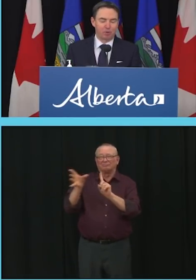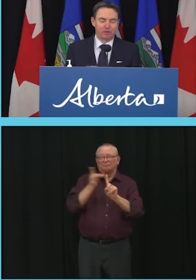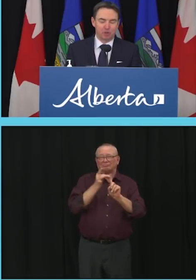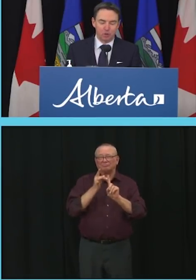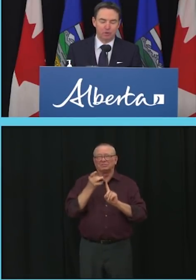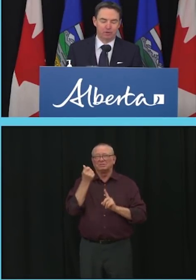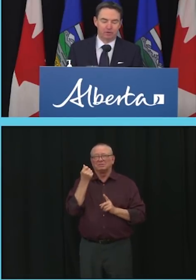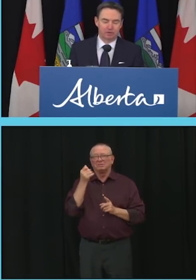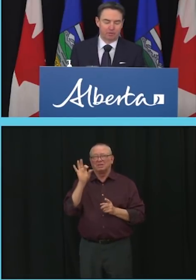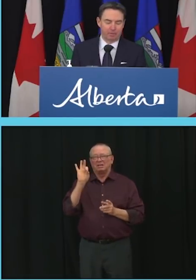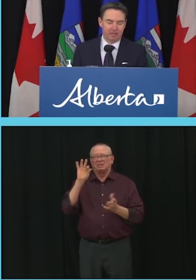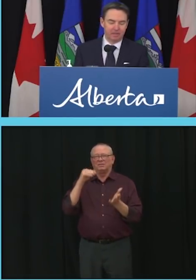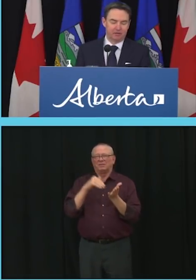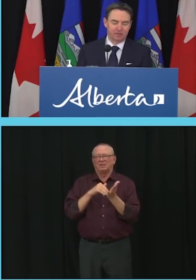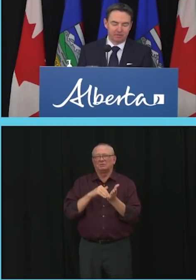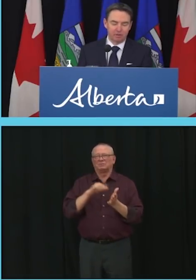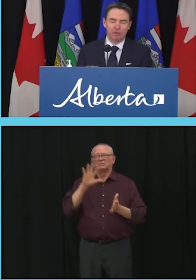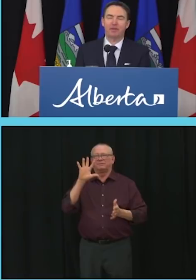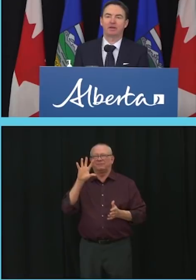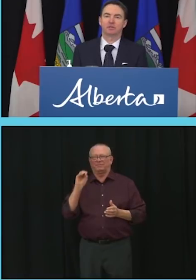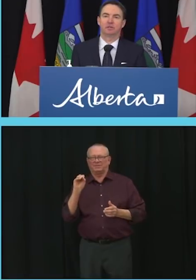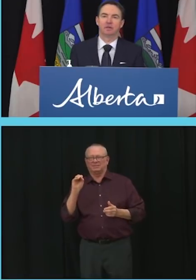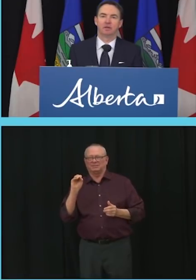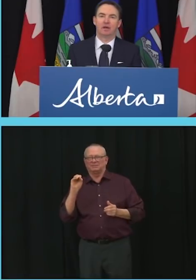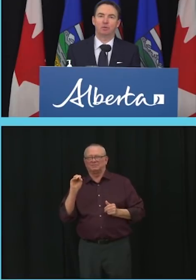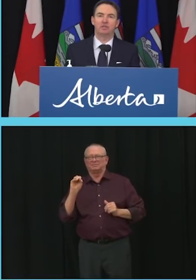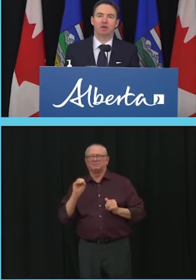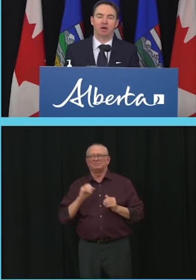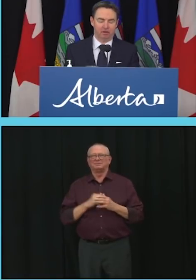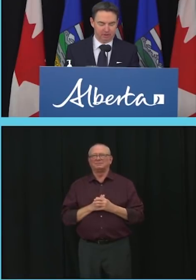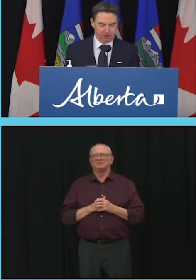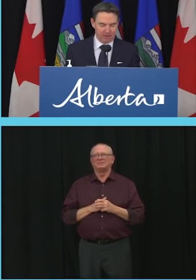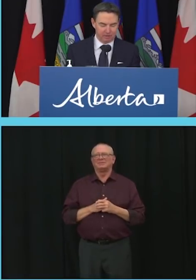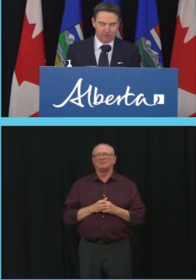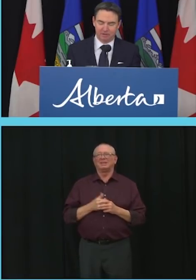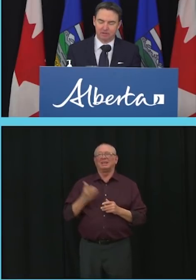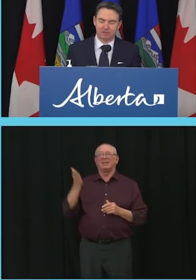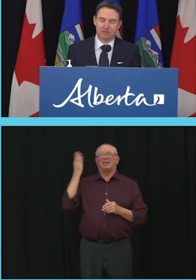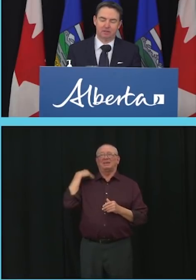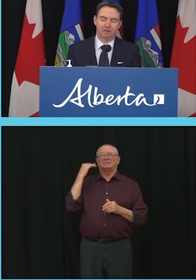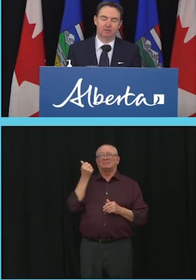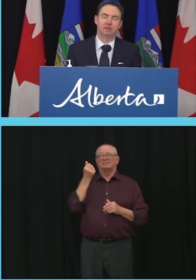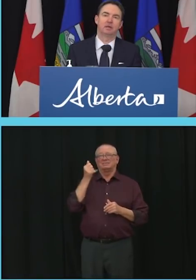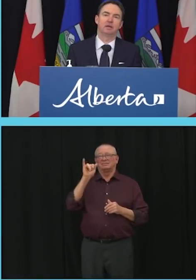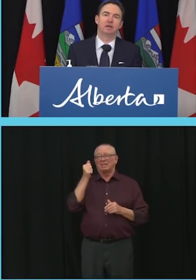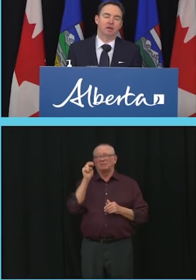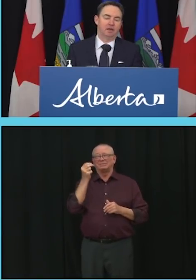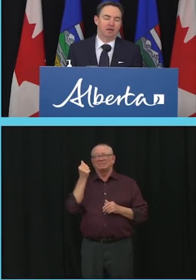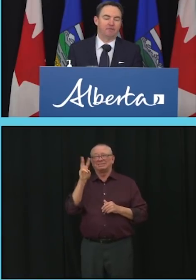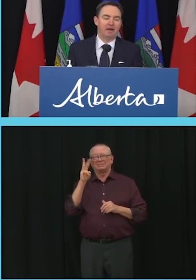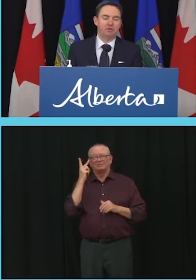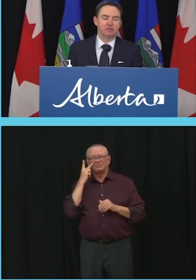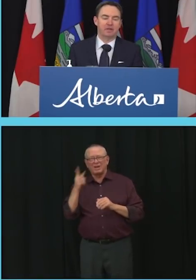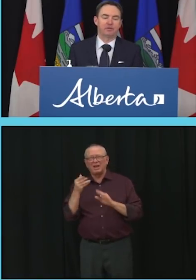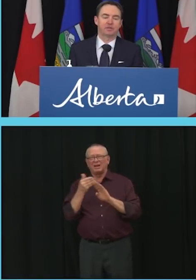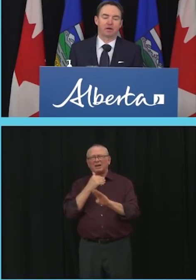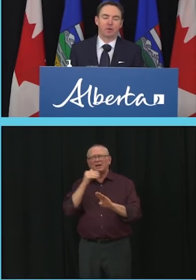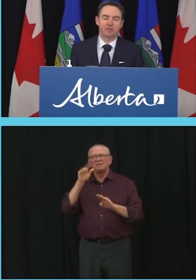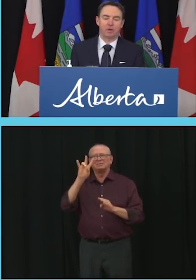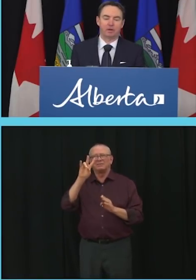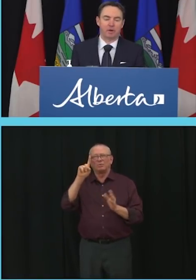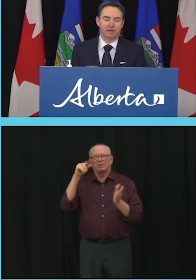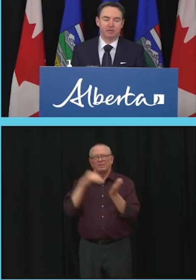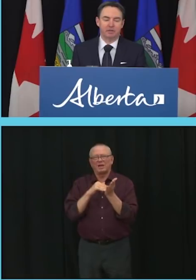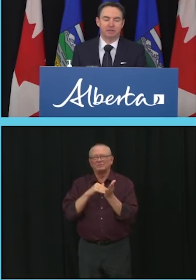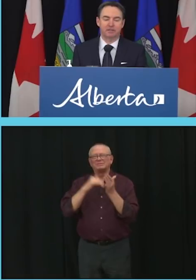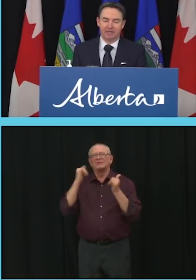by more than two-thirds from the peak of 71,000 that we saw on January 16th. And virus levels in our